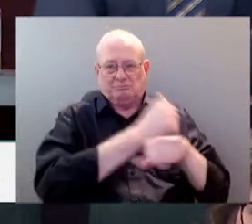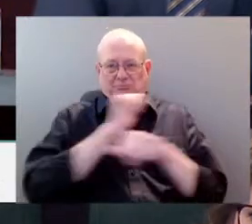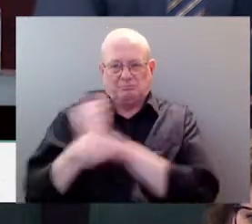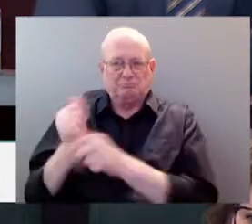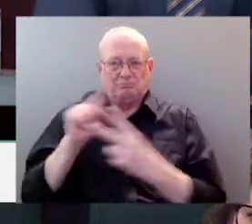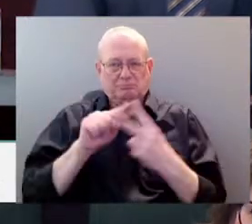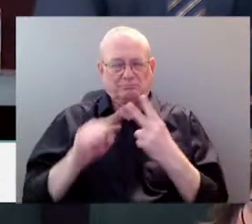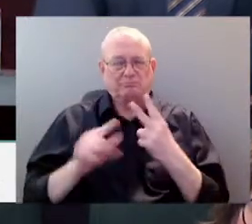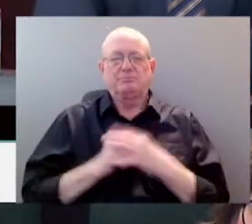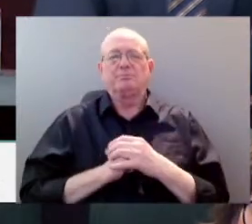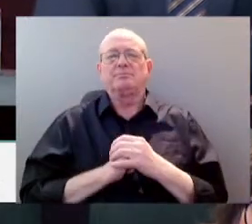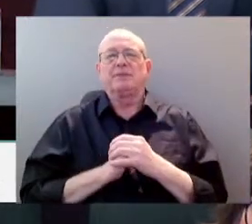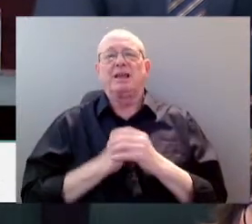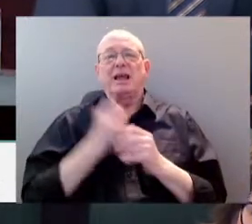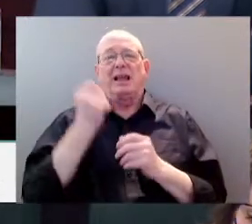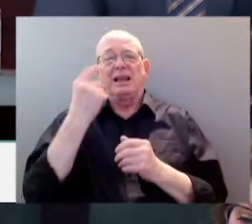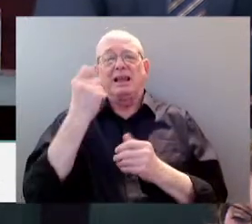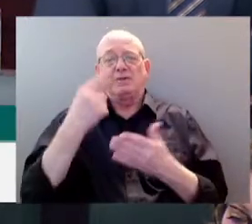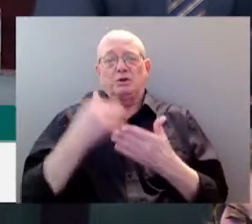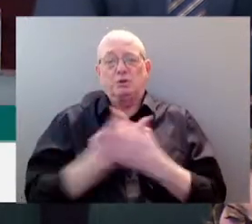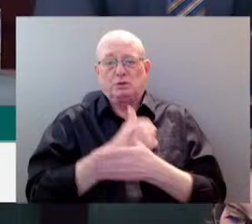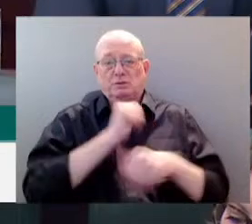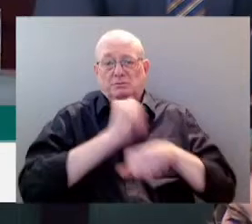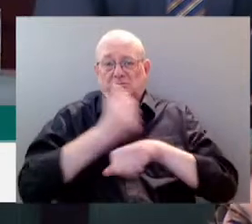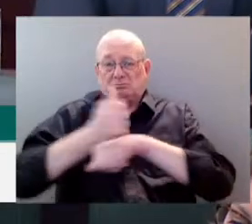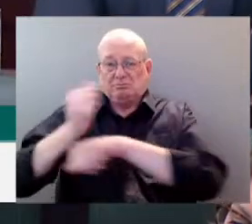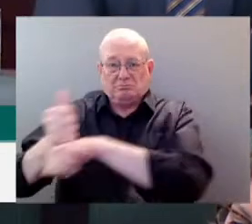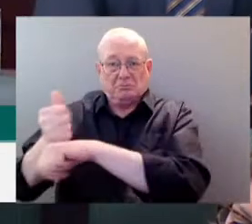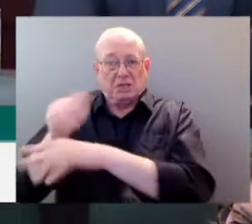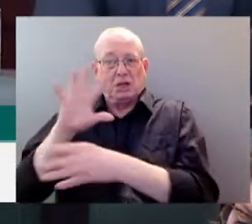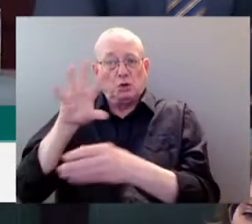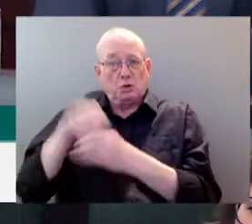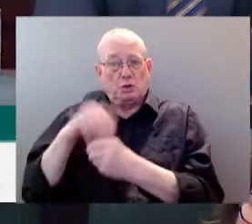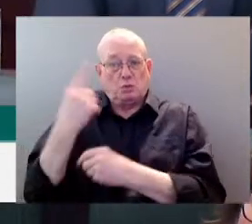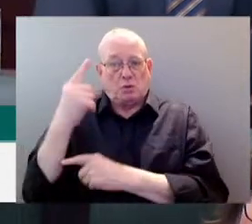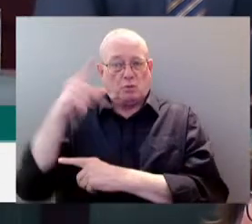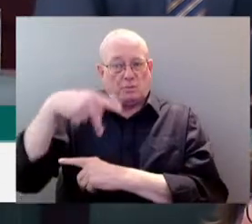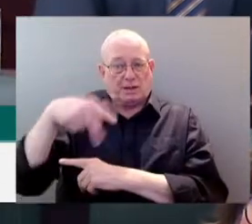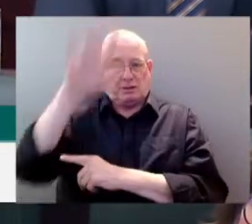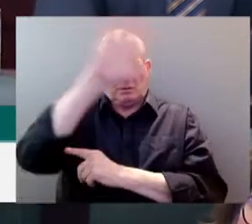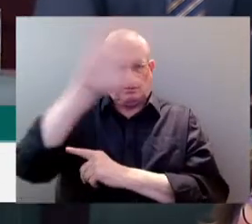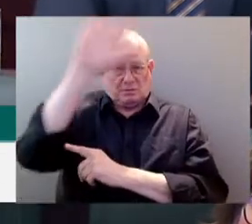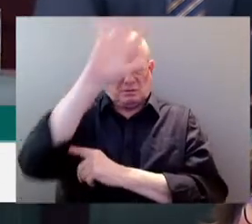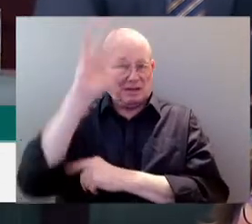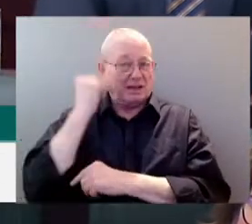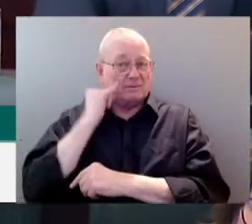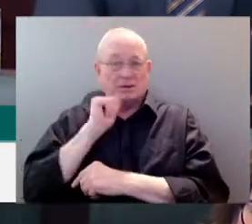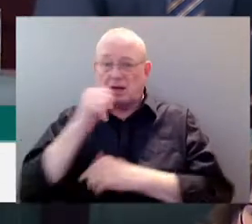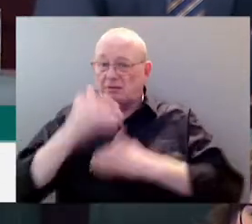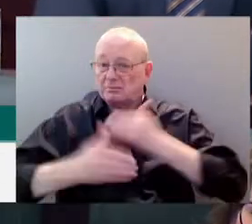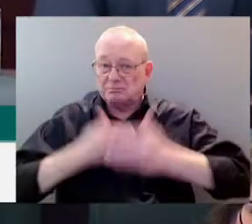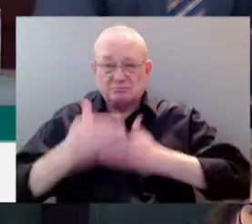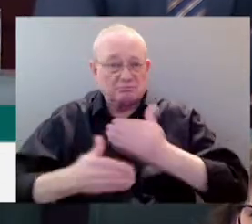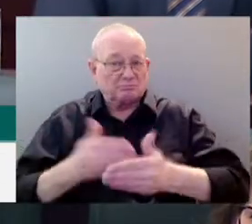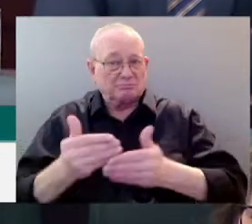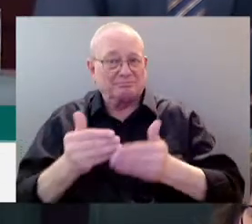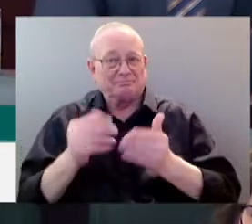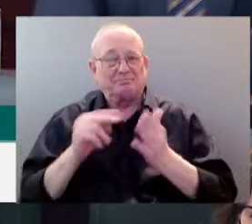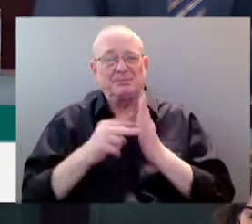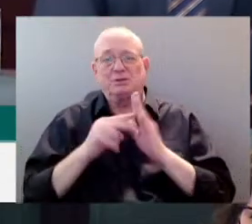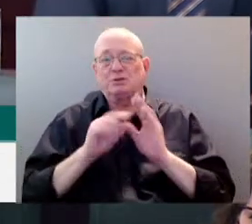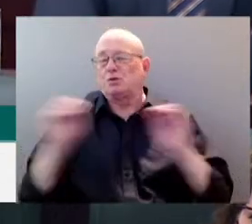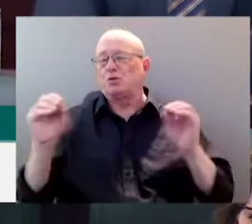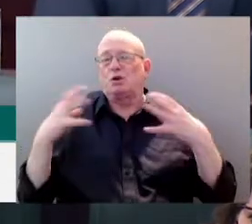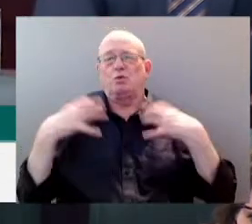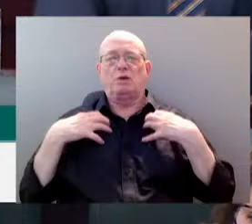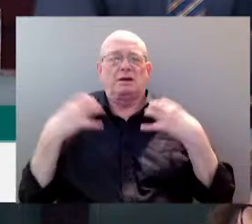Grand Prairie we know that if we don't move forward with this there is no path out of Rec out of addiction into recovery facilitating addiction